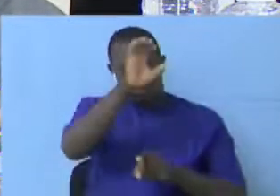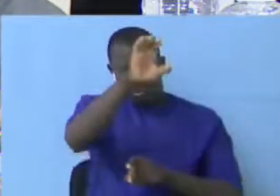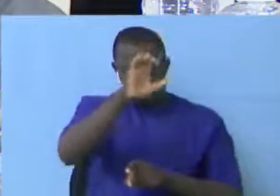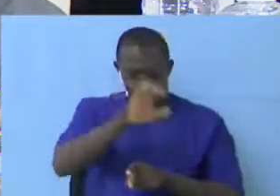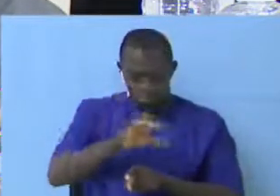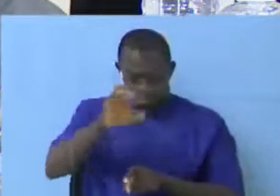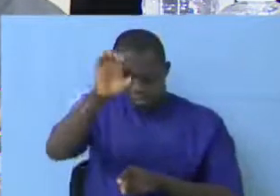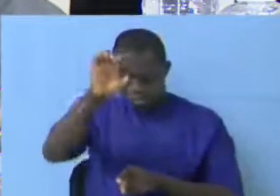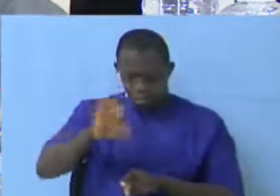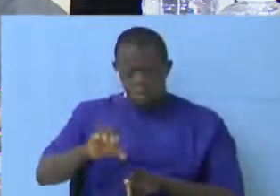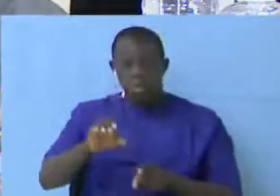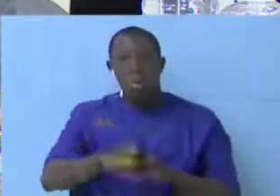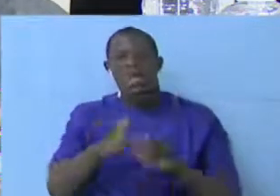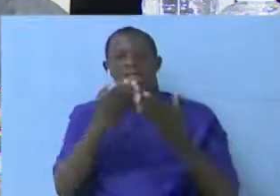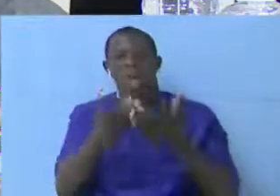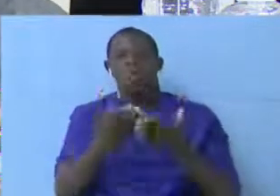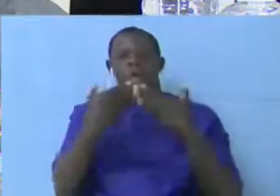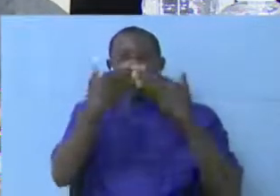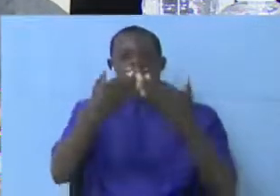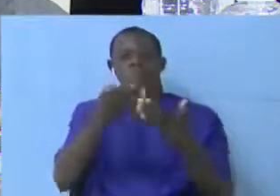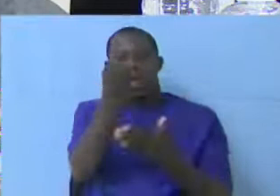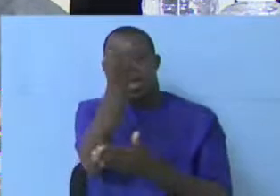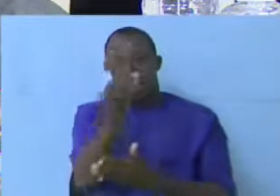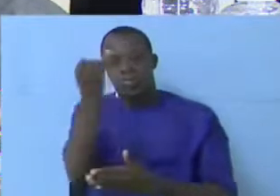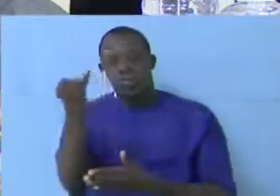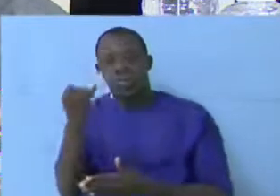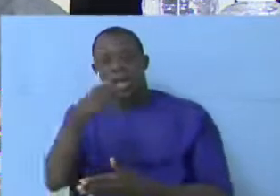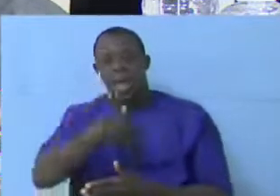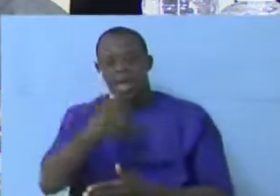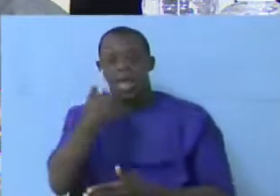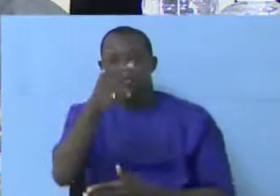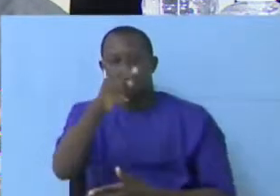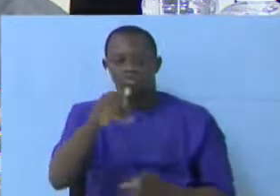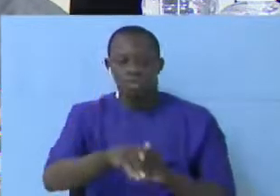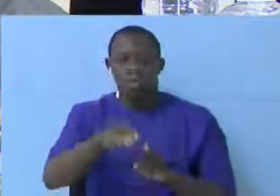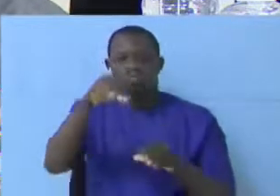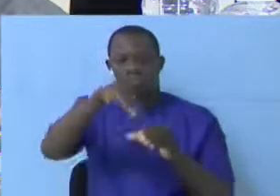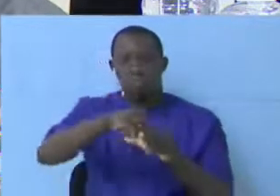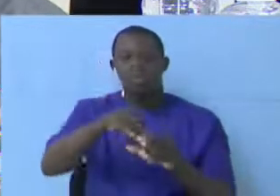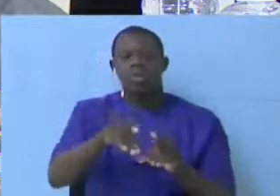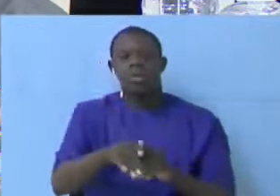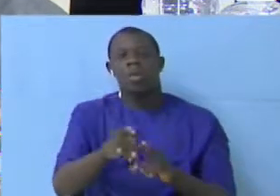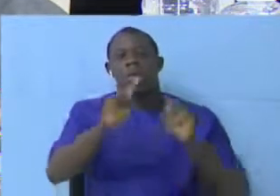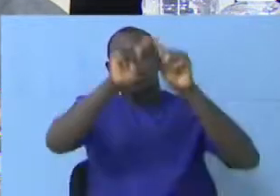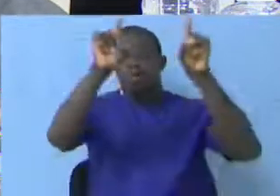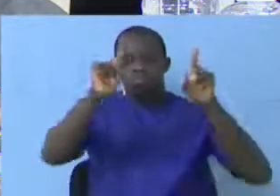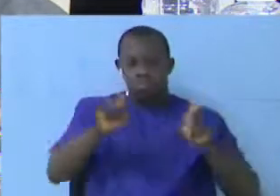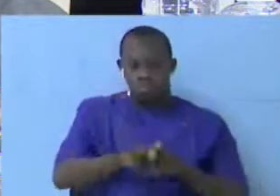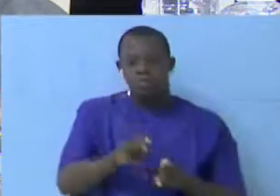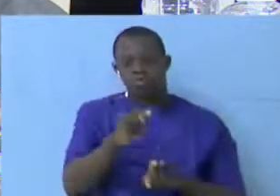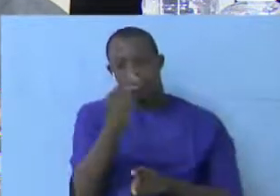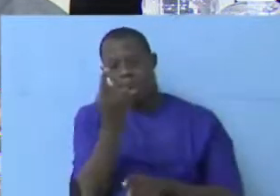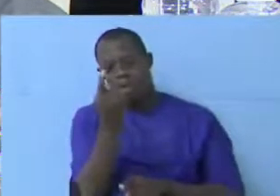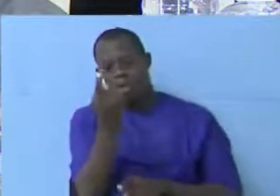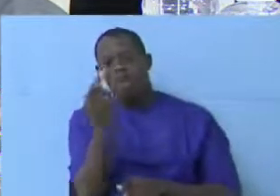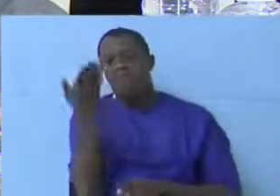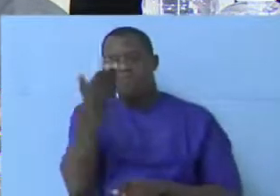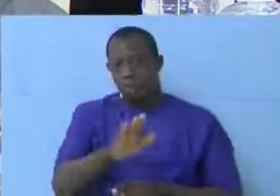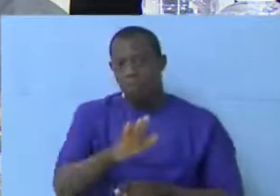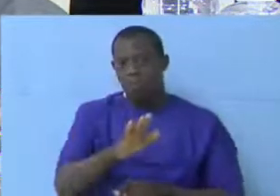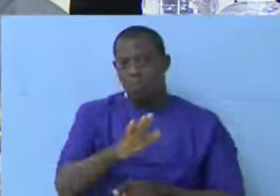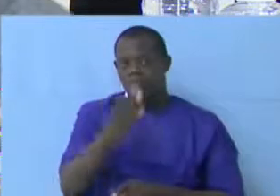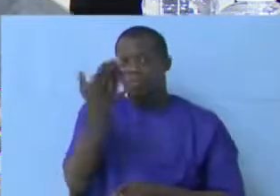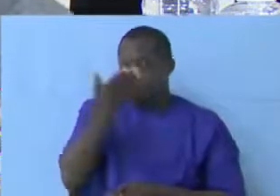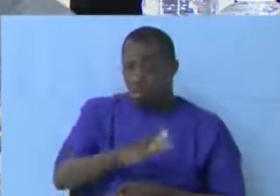I'm asking you to put in those boxes. Box 1 would essentially be from Barra